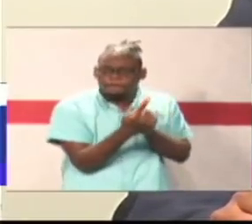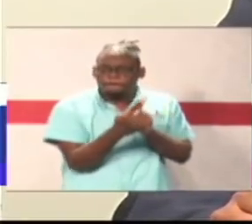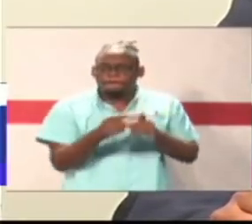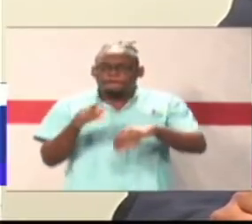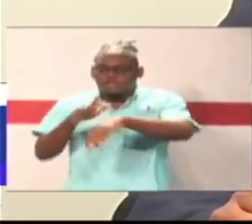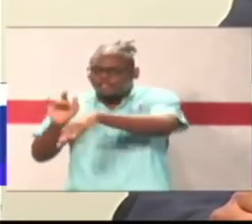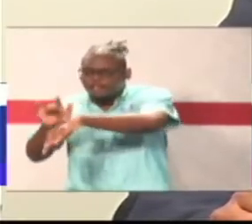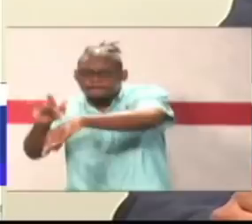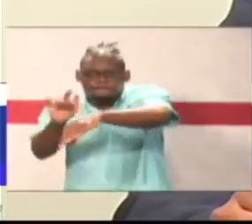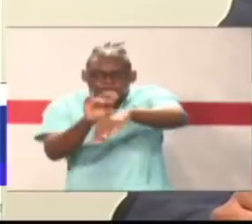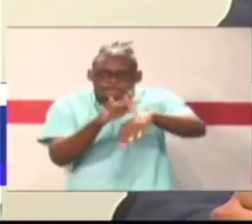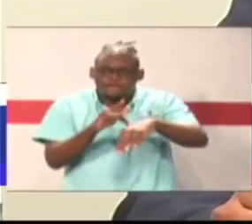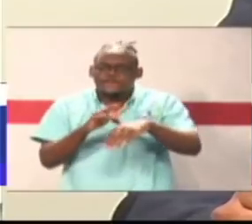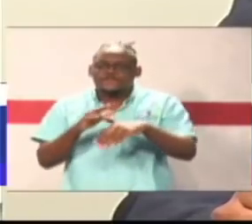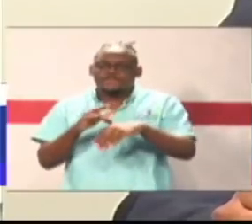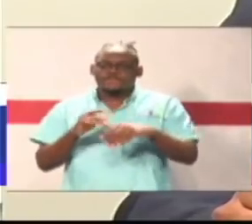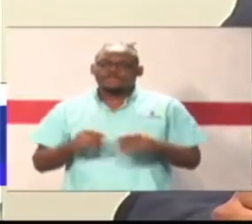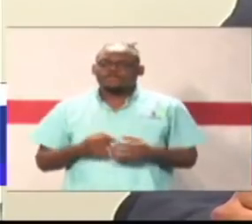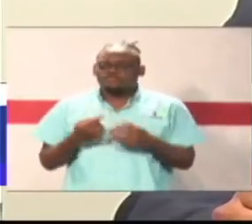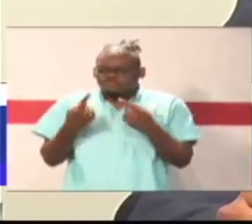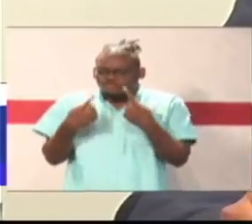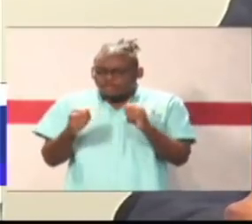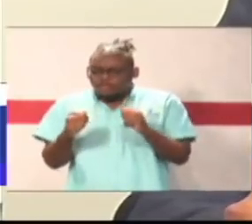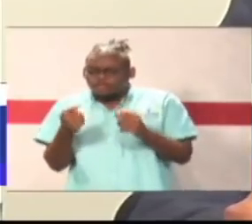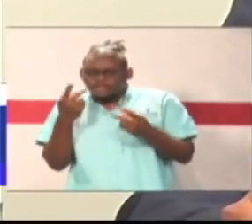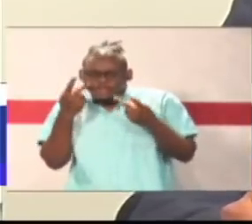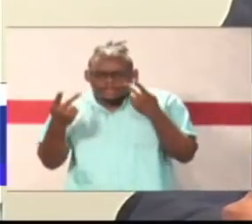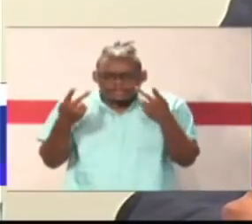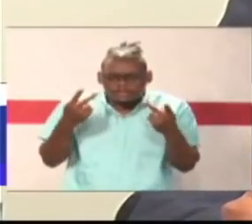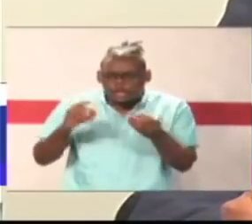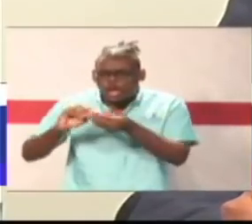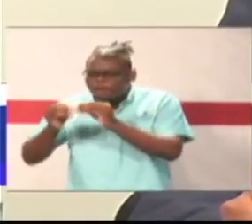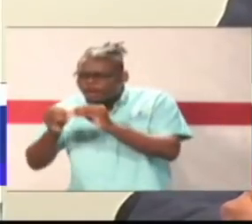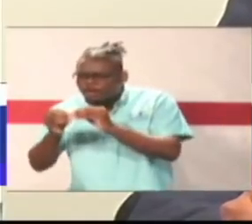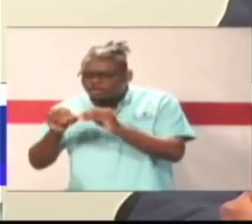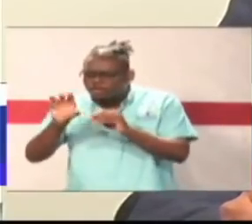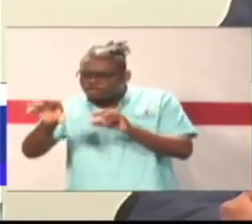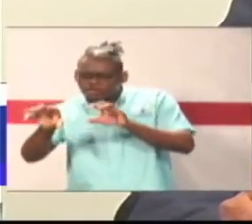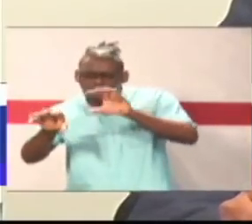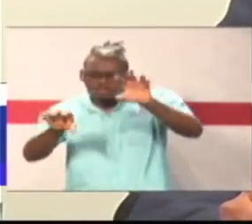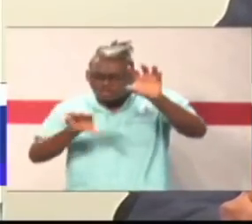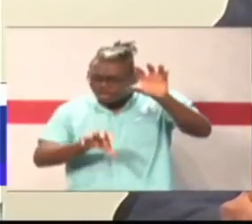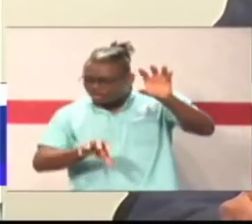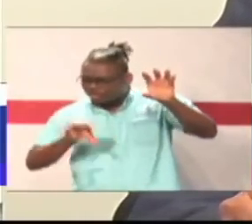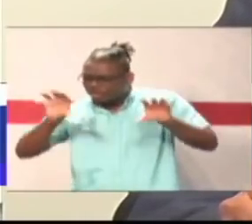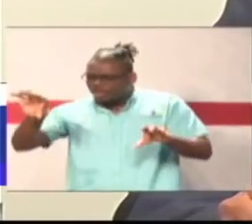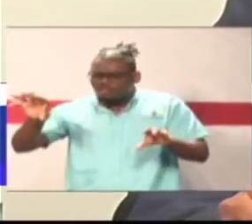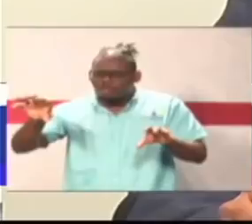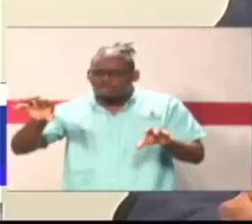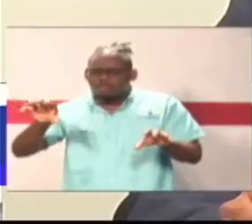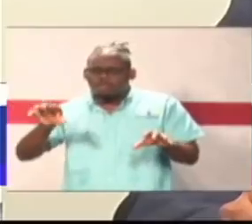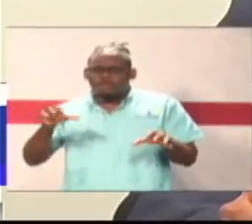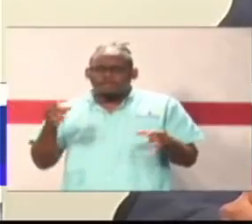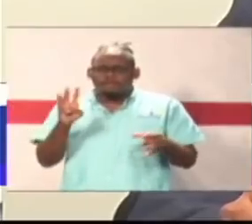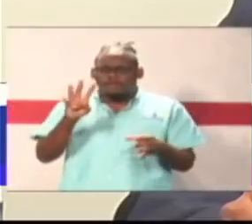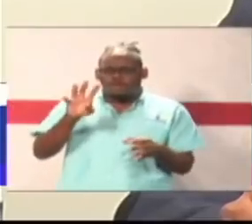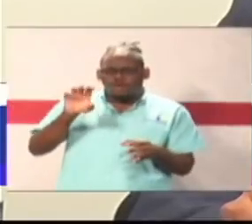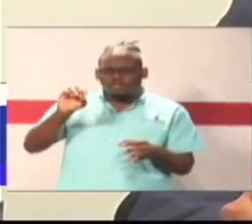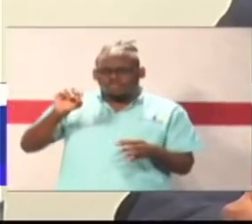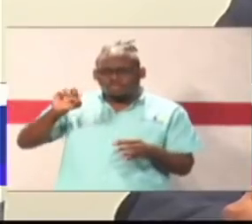one looks at the aggregate data and you hear 400,000 and 500,000, you may say, wow, that's a lot of